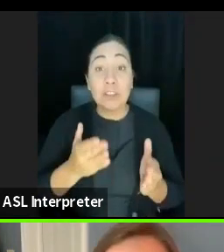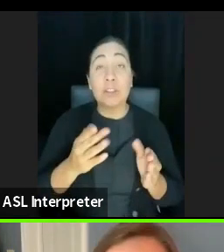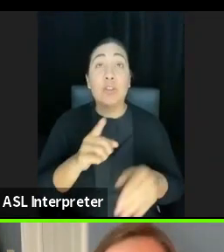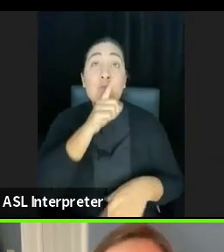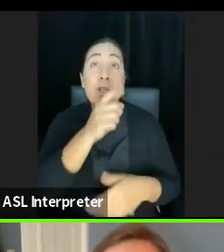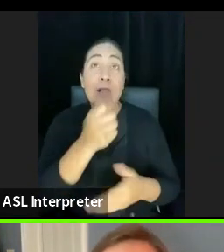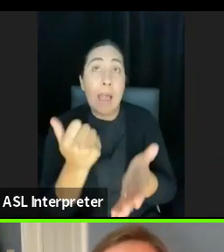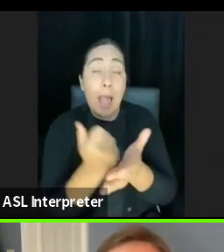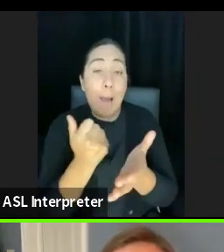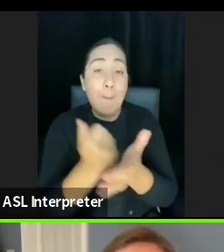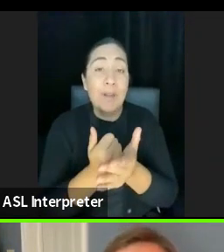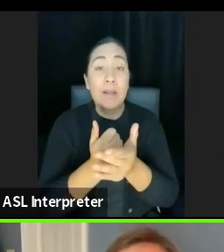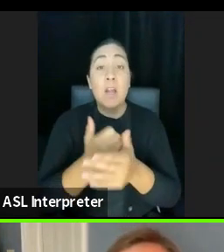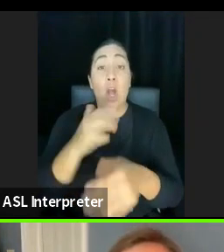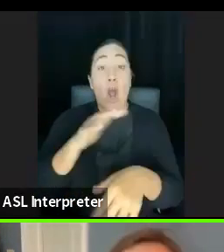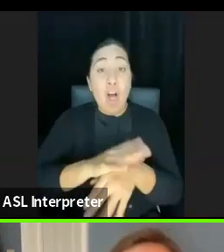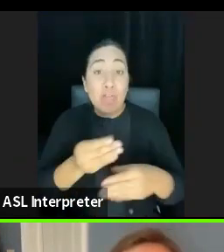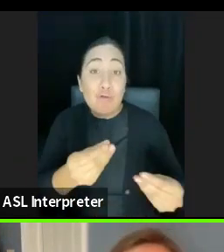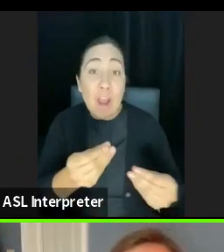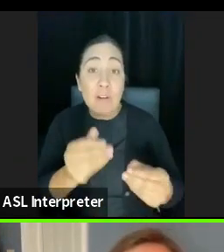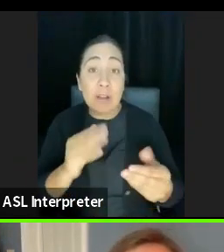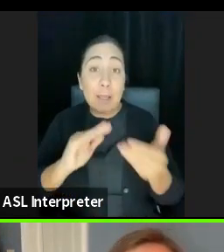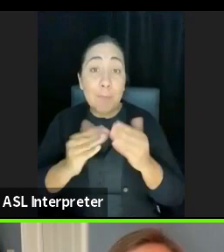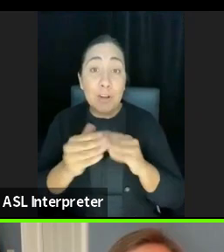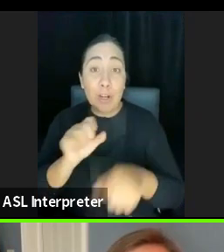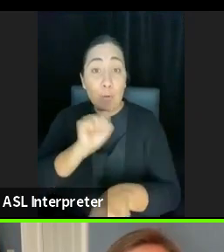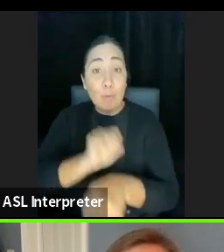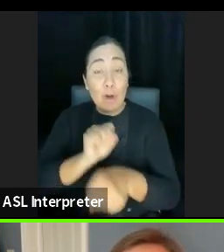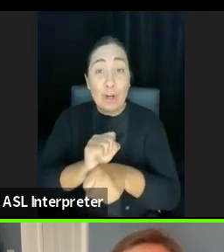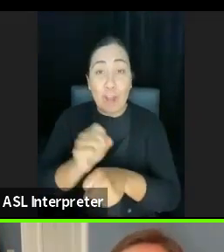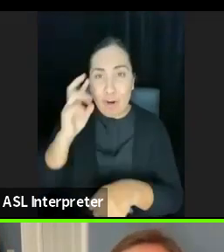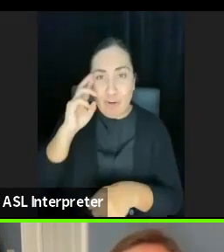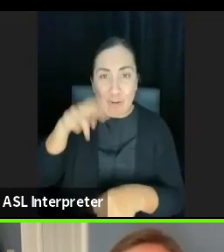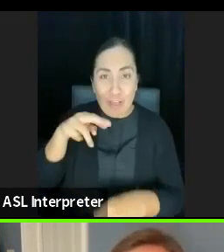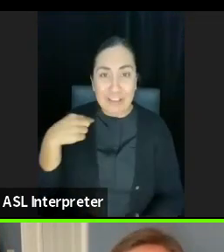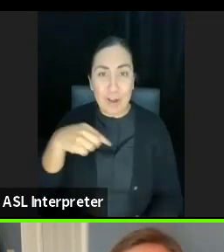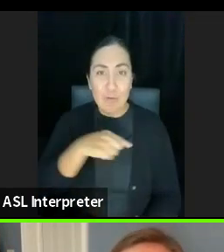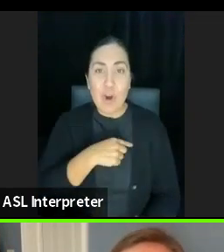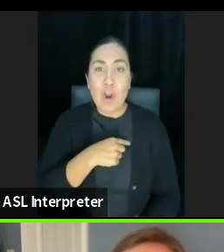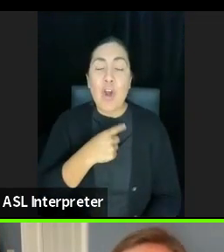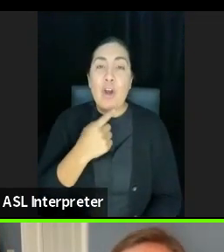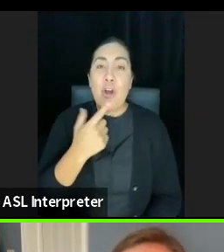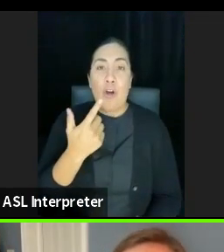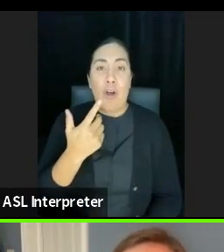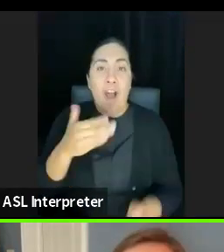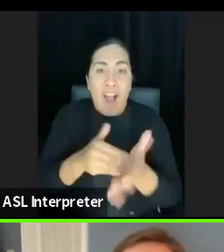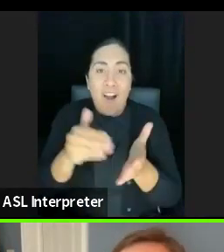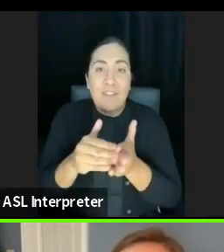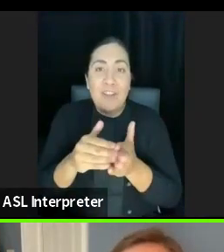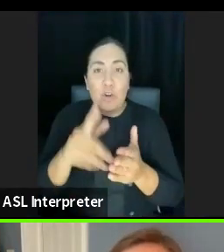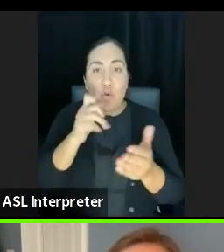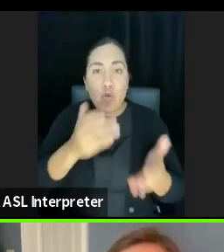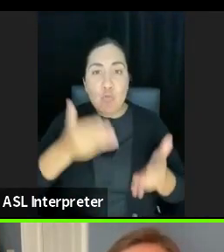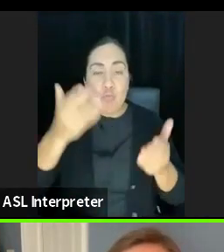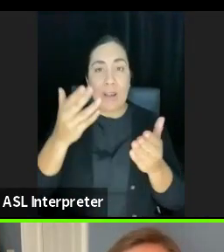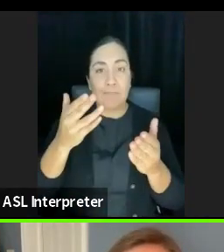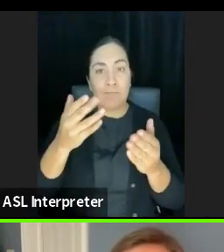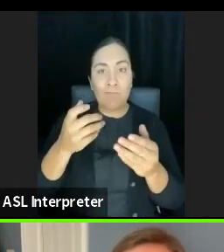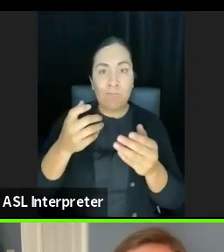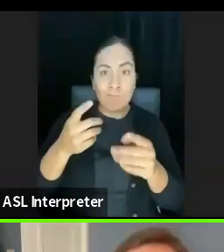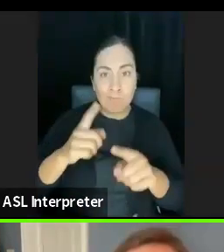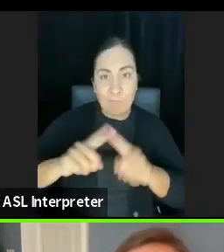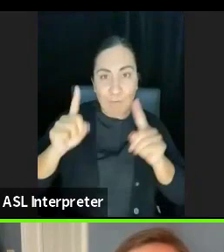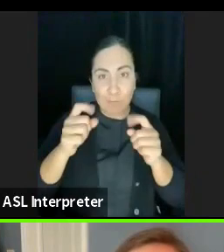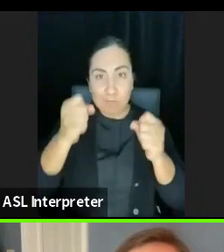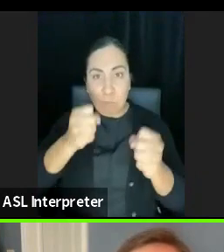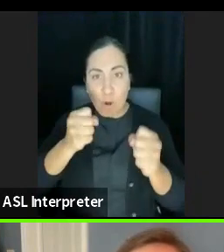in community work, rural artists are often the ones to also bring bold vision and hope and joy to their communities. So we invited our collaborators across the